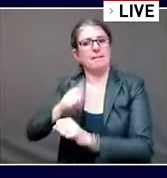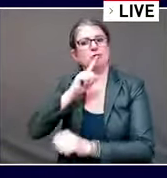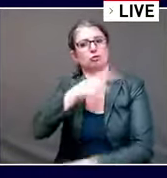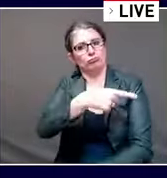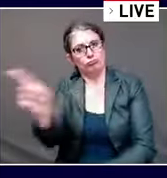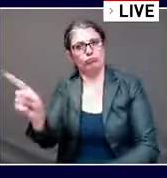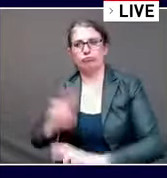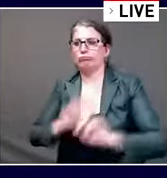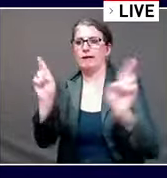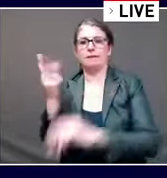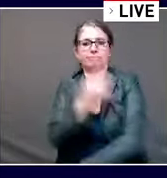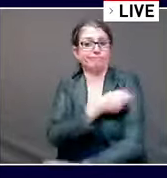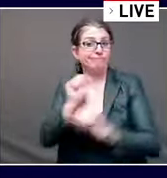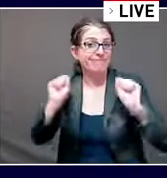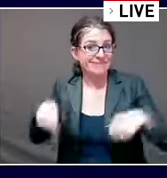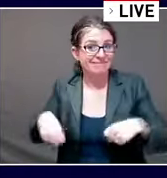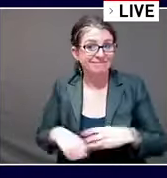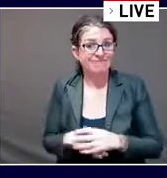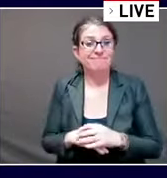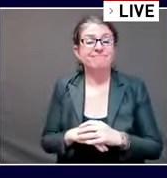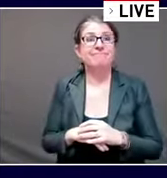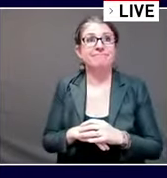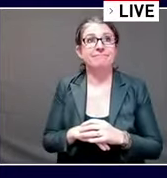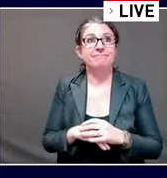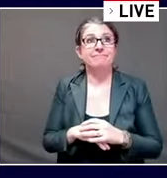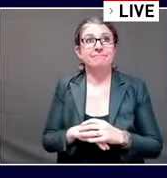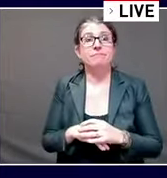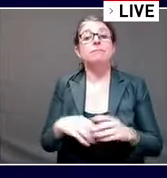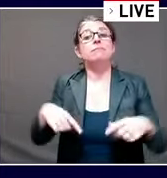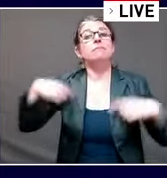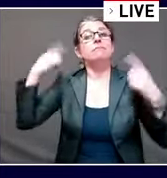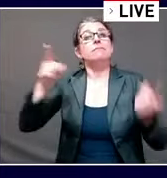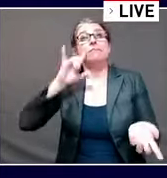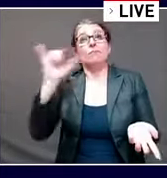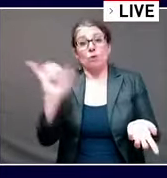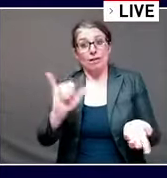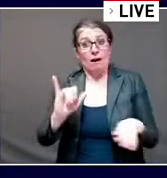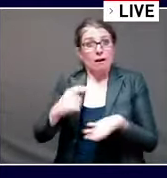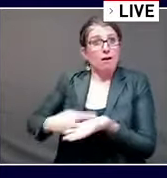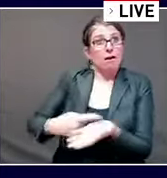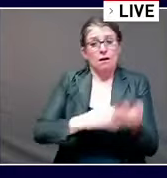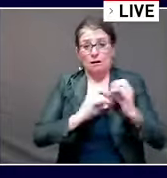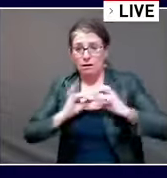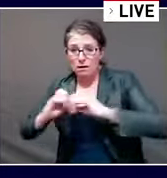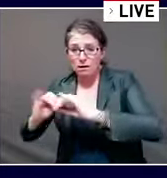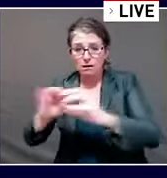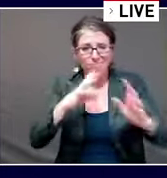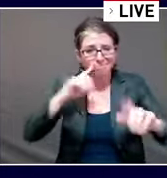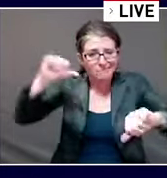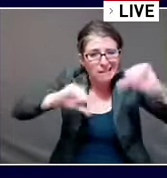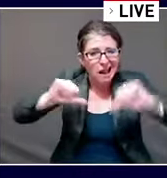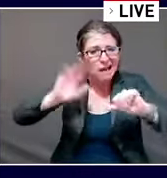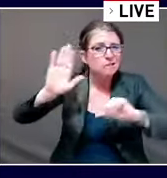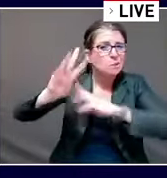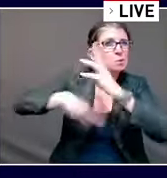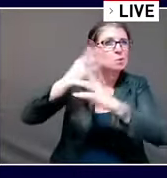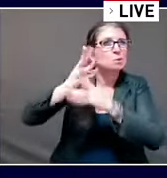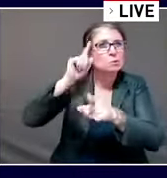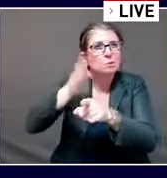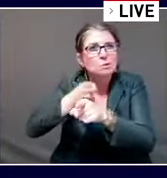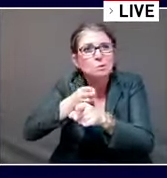to vaccination. That's what we at the Maine CDC have been planning and preparing for months now, is the process